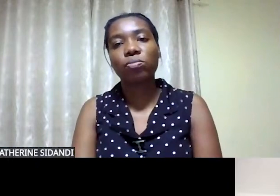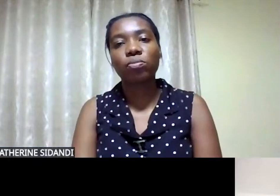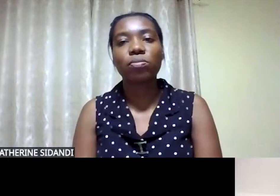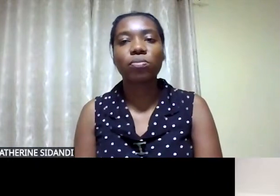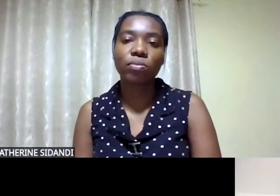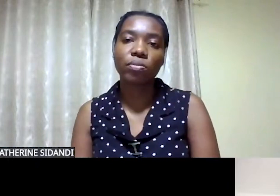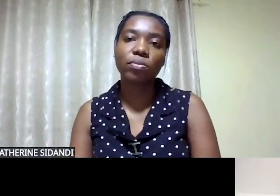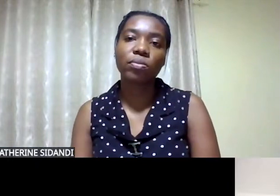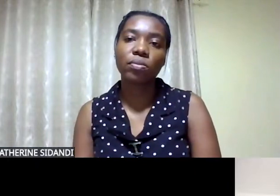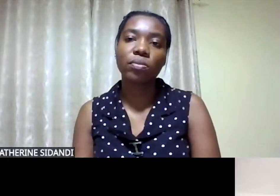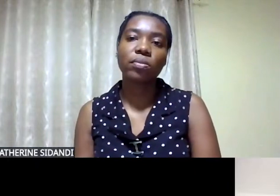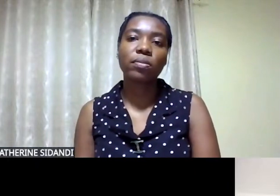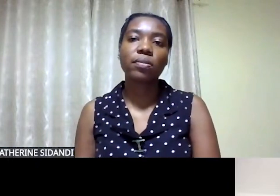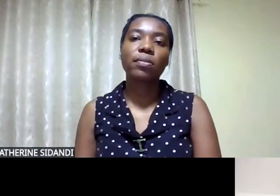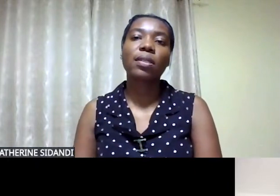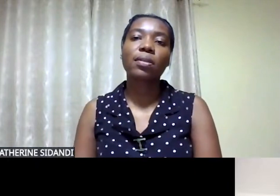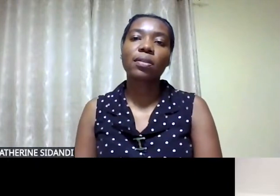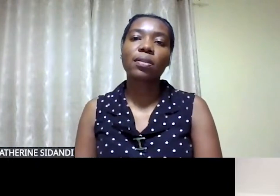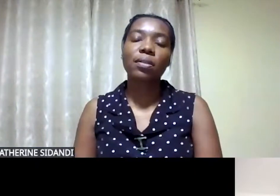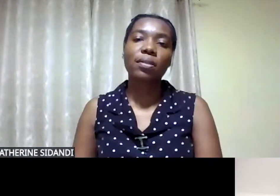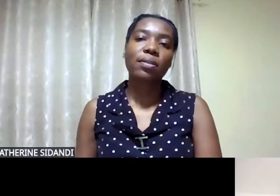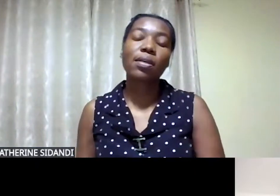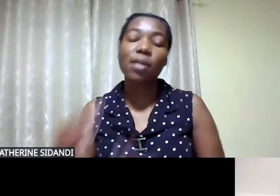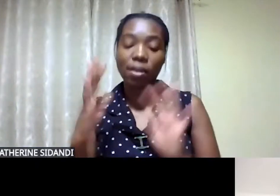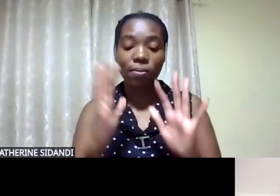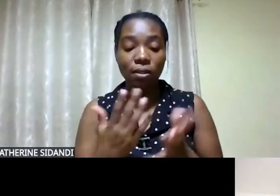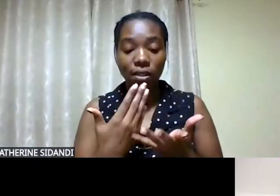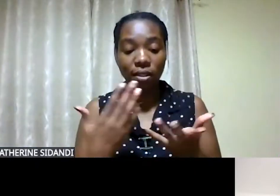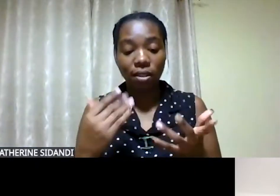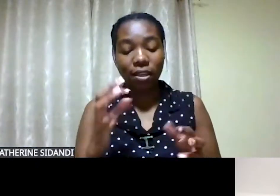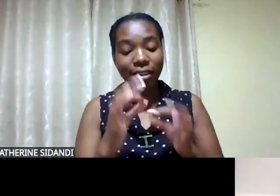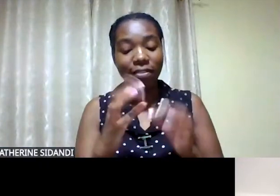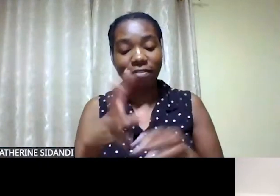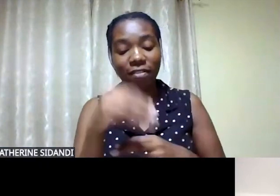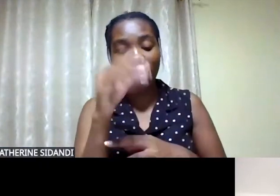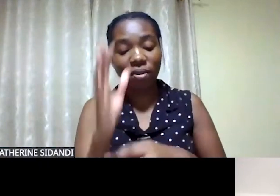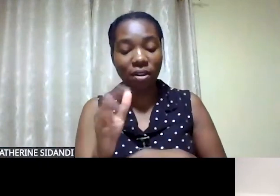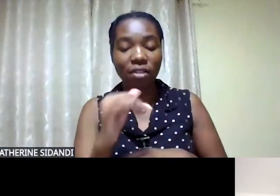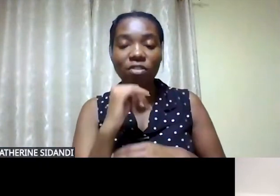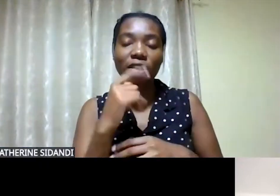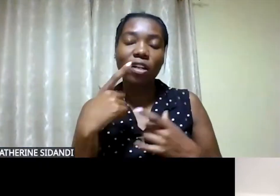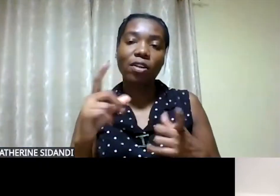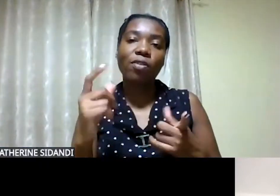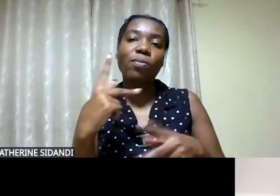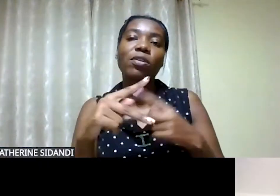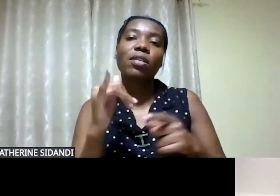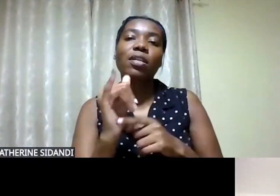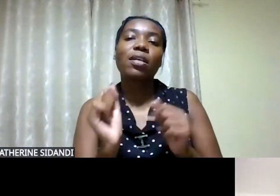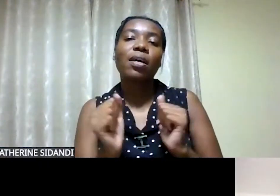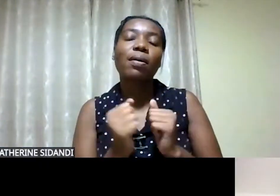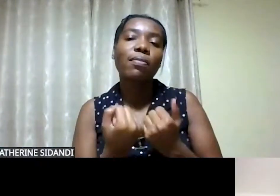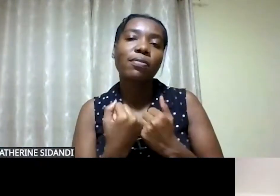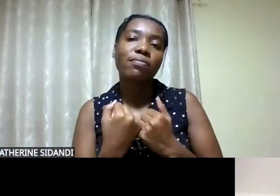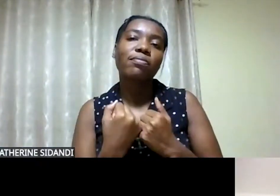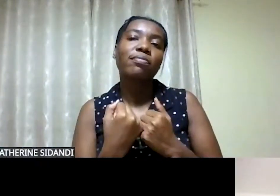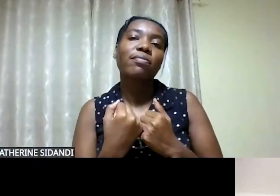One of the key things with that is if a founder does not allow for that process to happen, no matter how difficult it